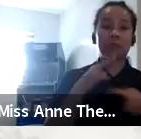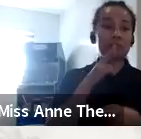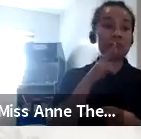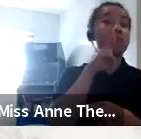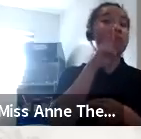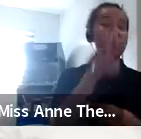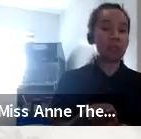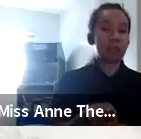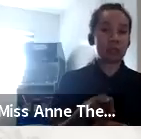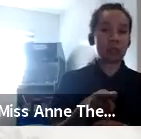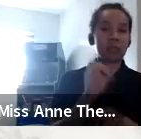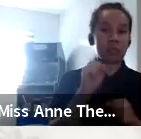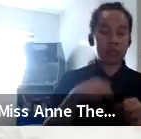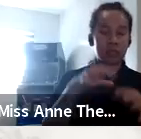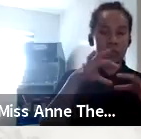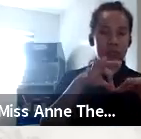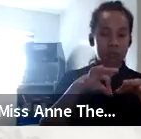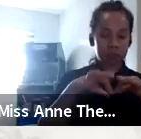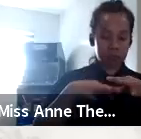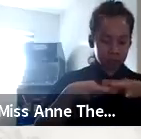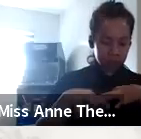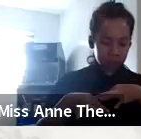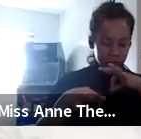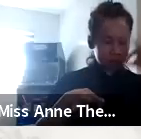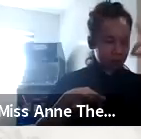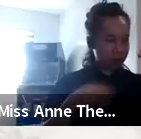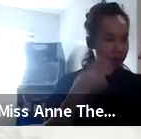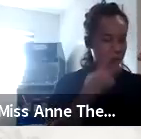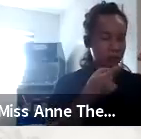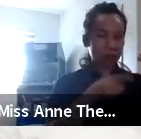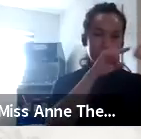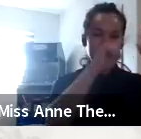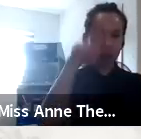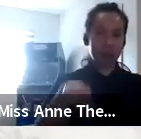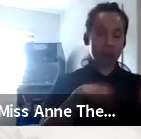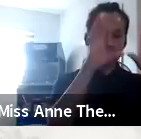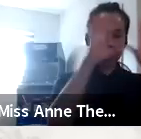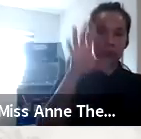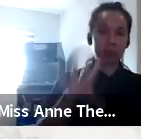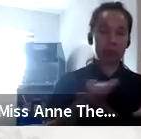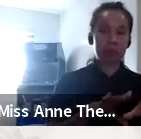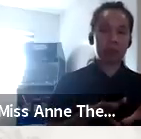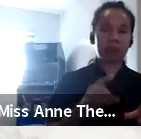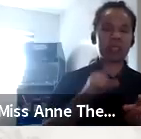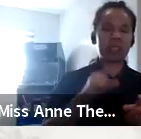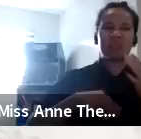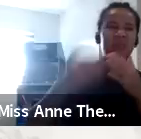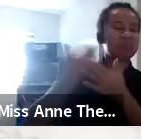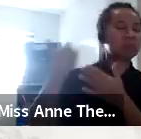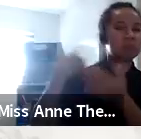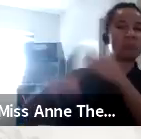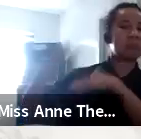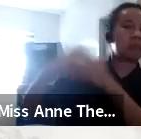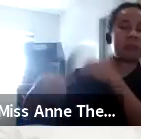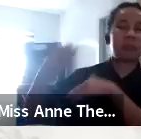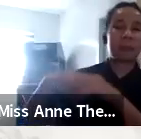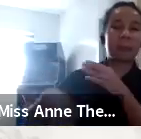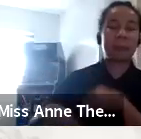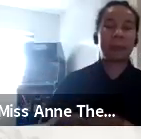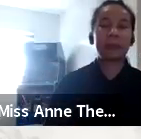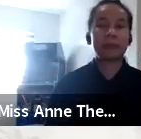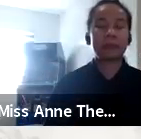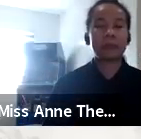the tangible medals and awards and certificates, it's way behind already. It's like a month